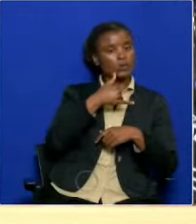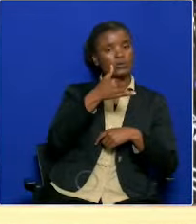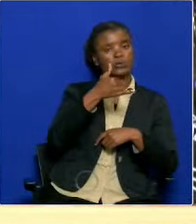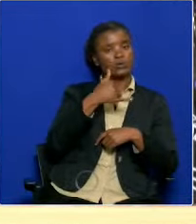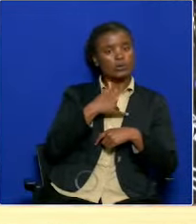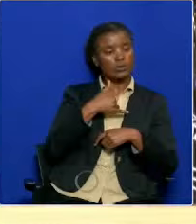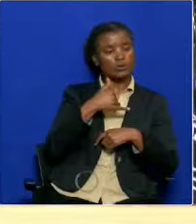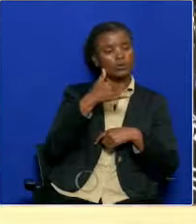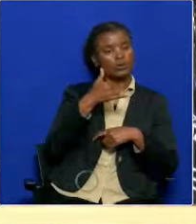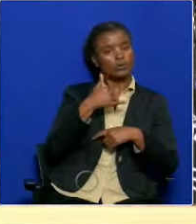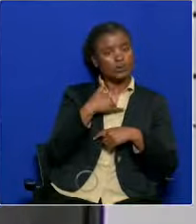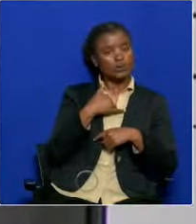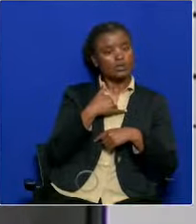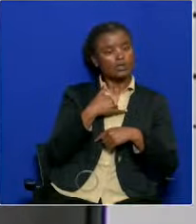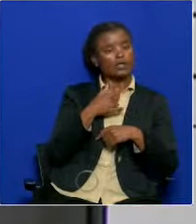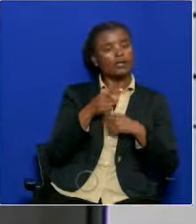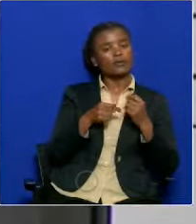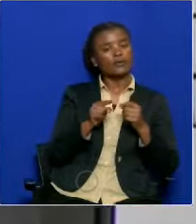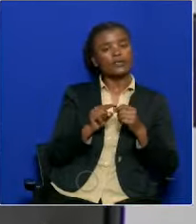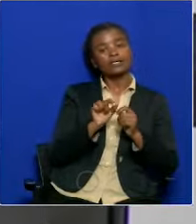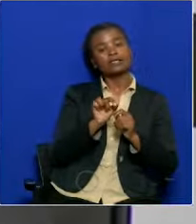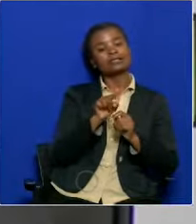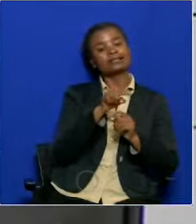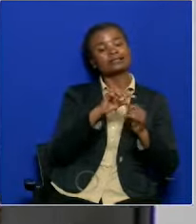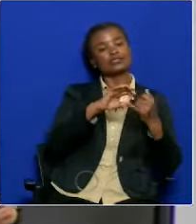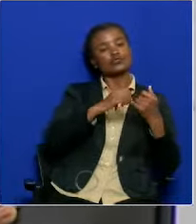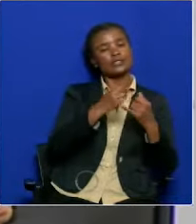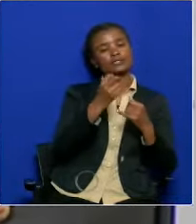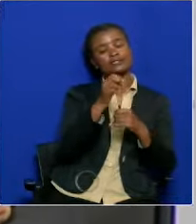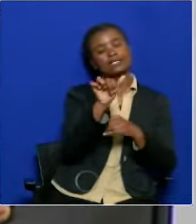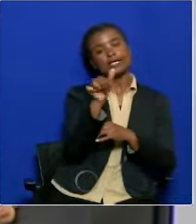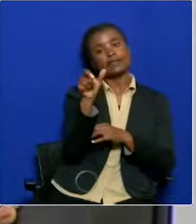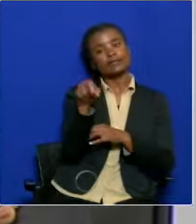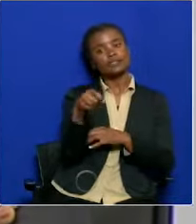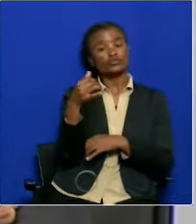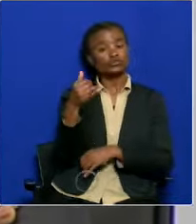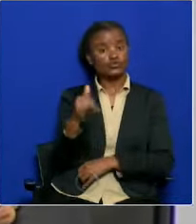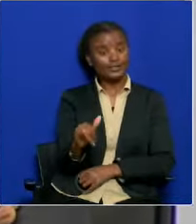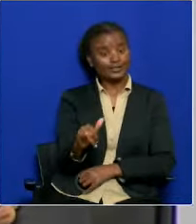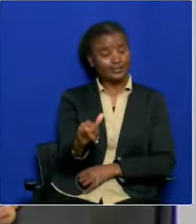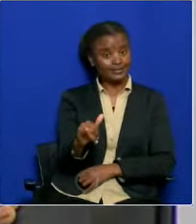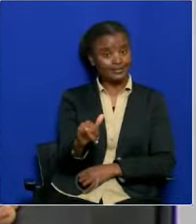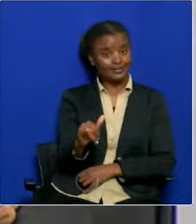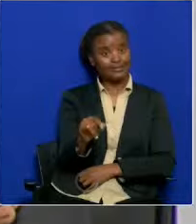check. Yeah, to that particular person who told the person who told me.